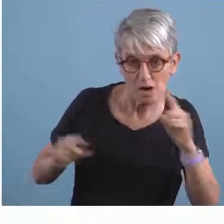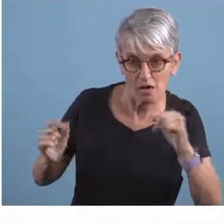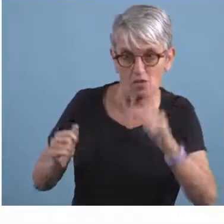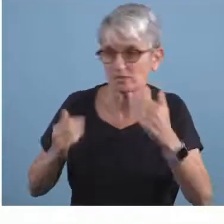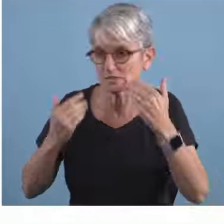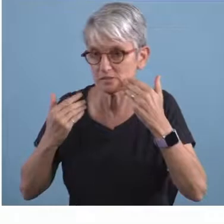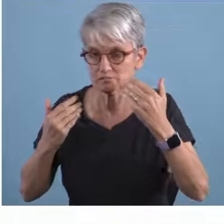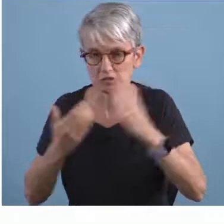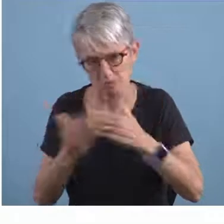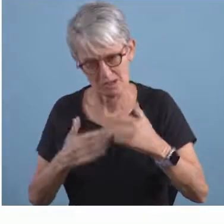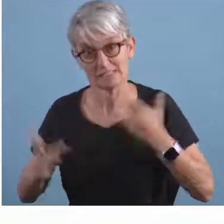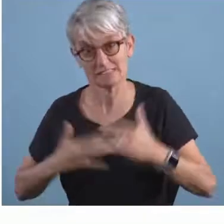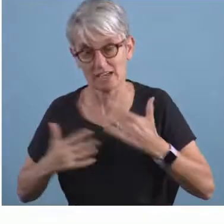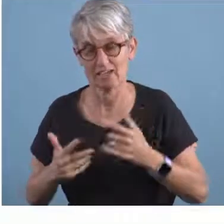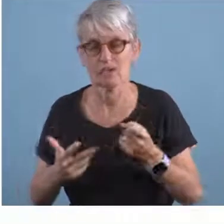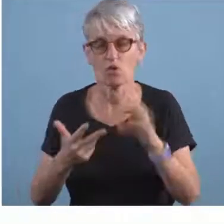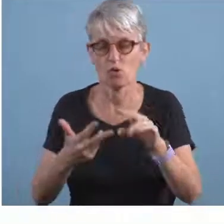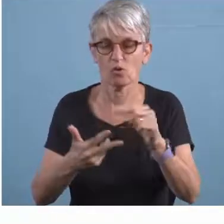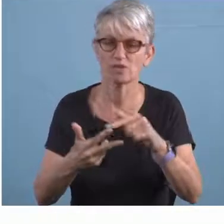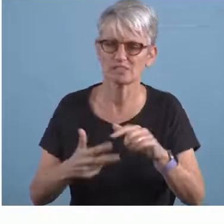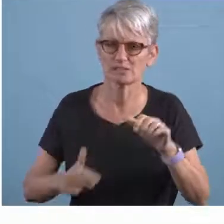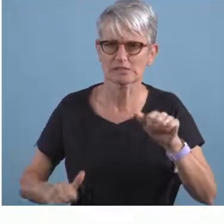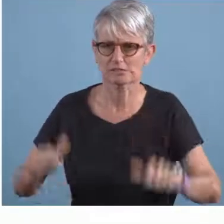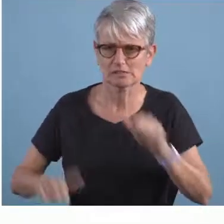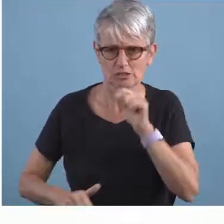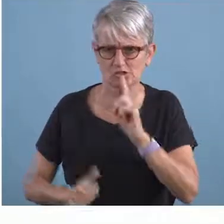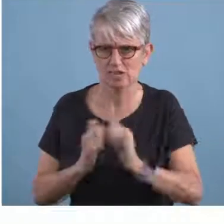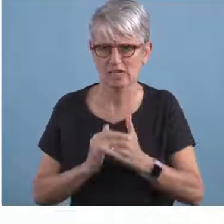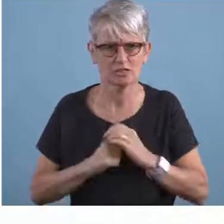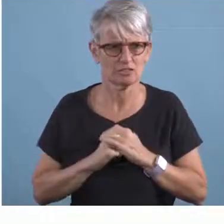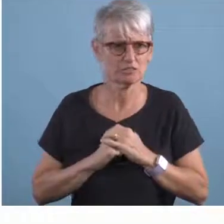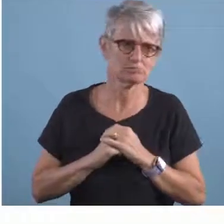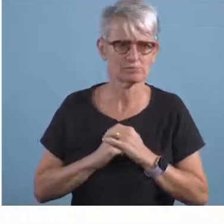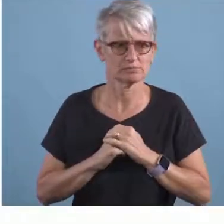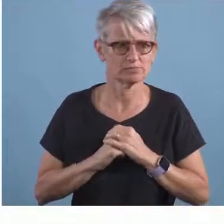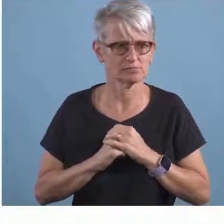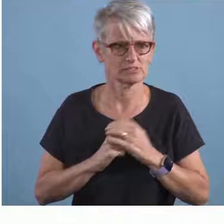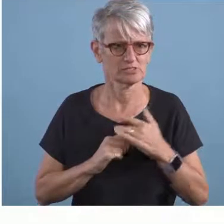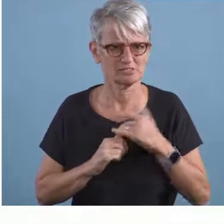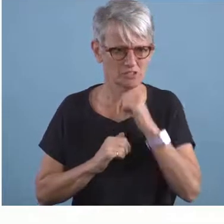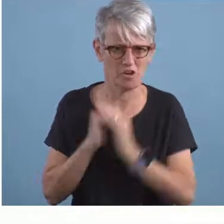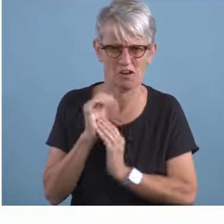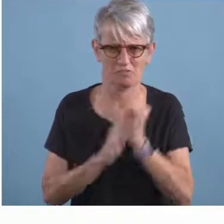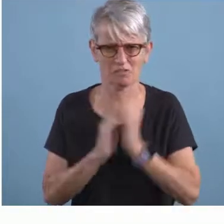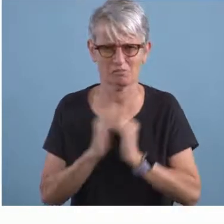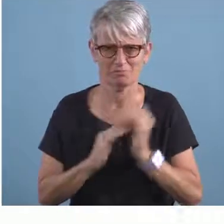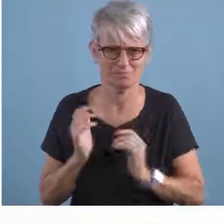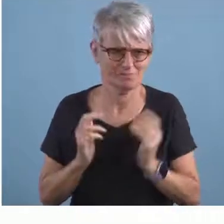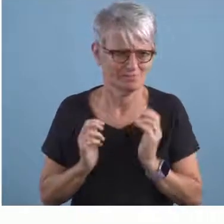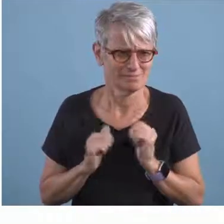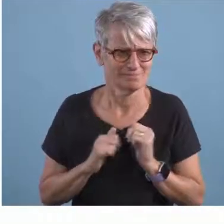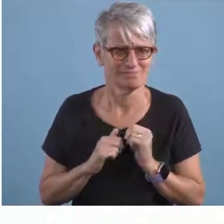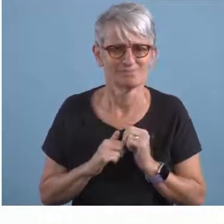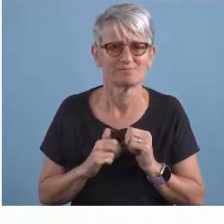Or are you unsure how to do it, therefore maybe not so comfortable with